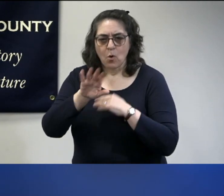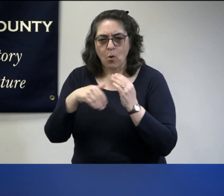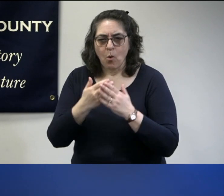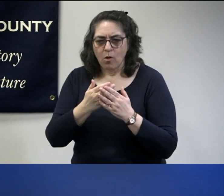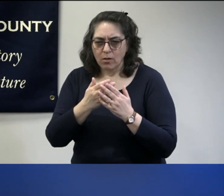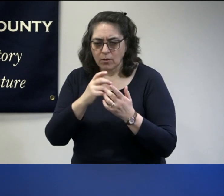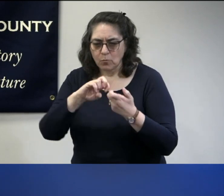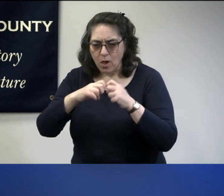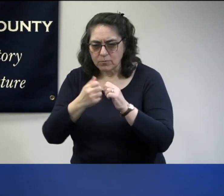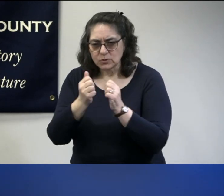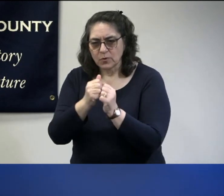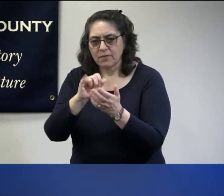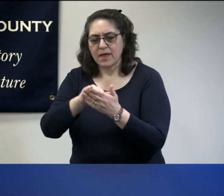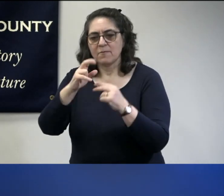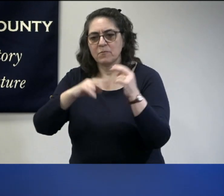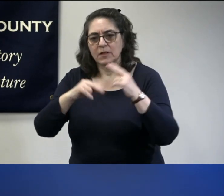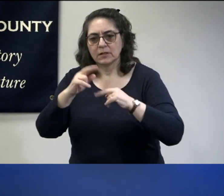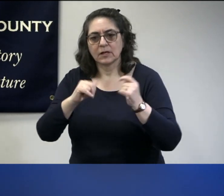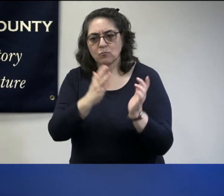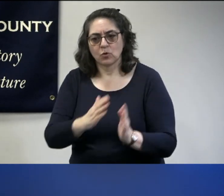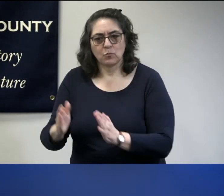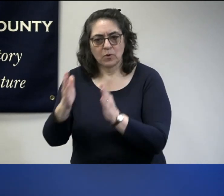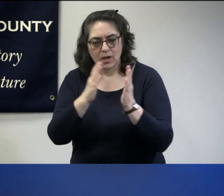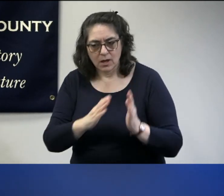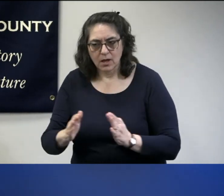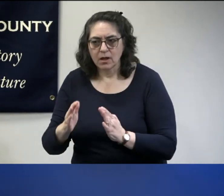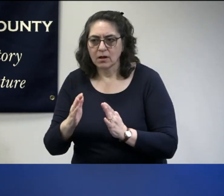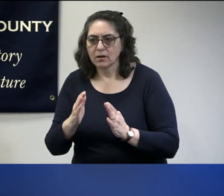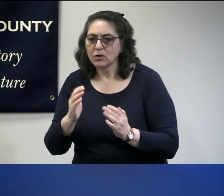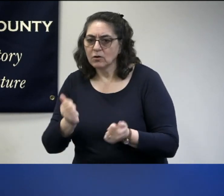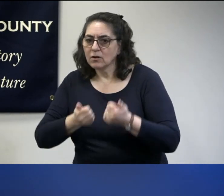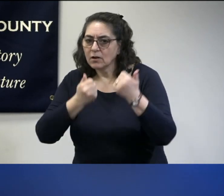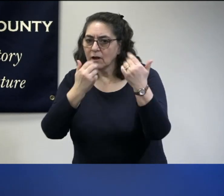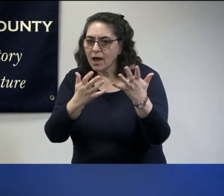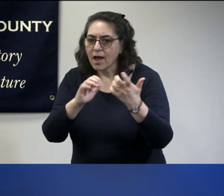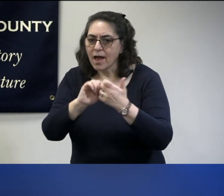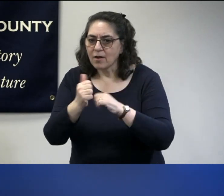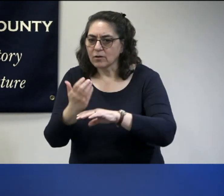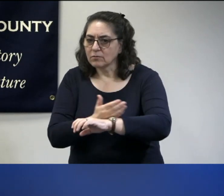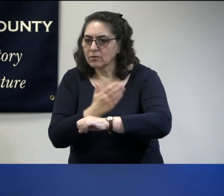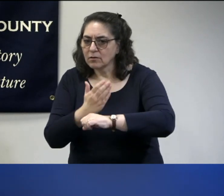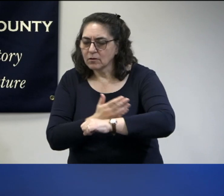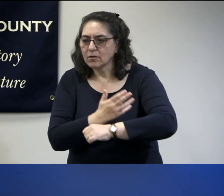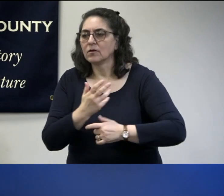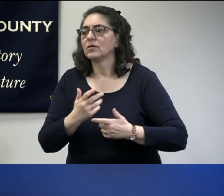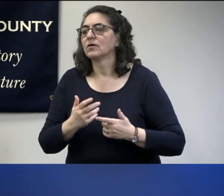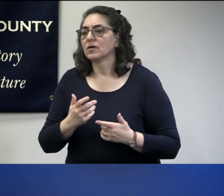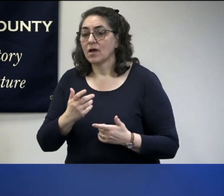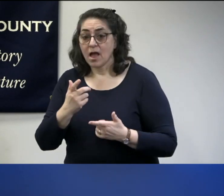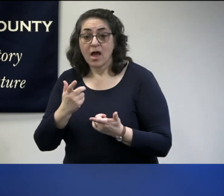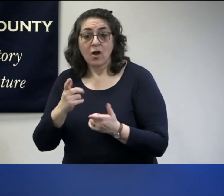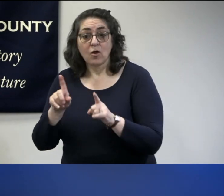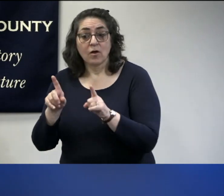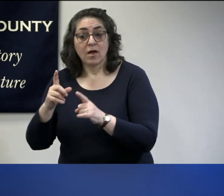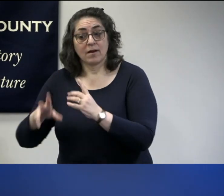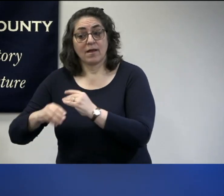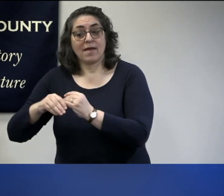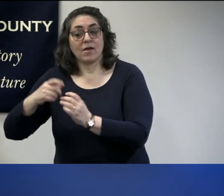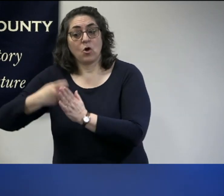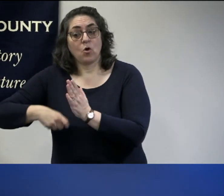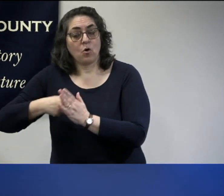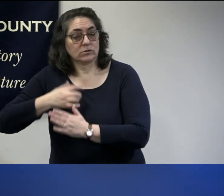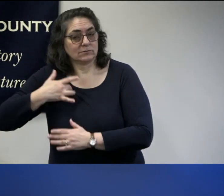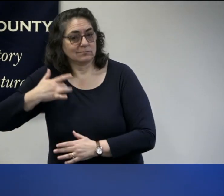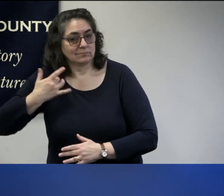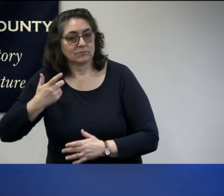building and prepared sort of recommendations on that and cost estimating. So